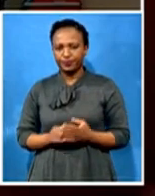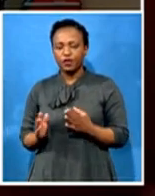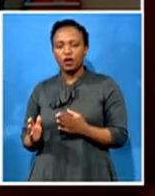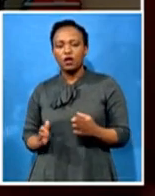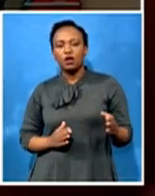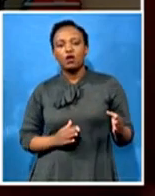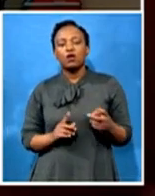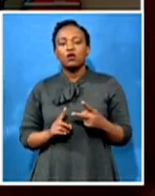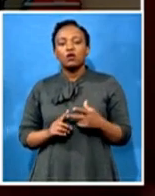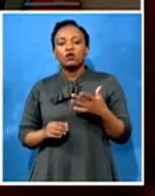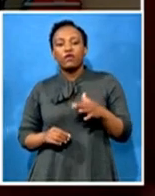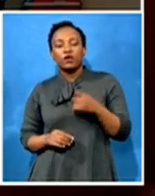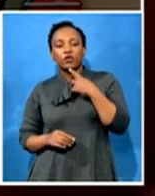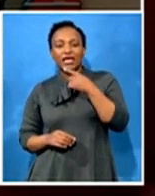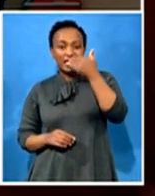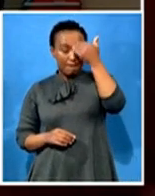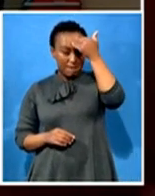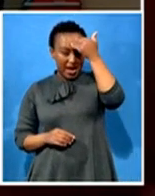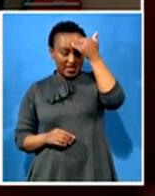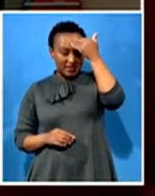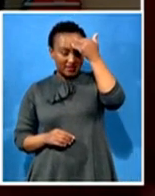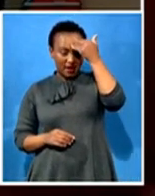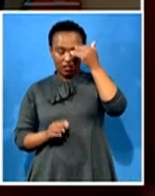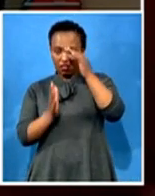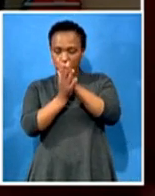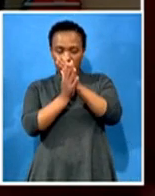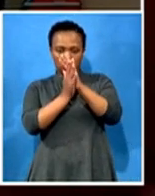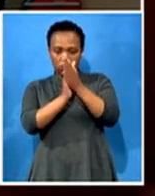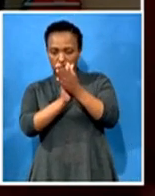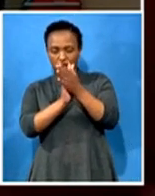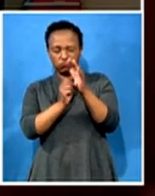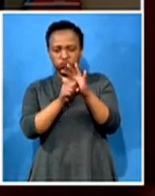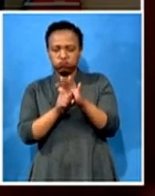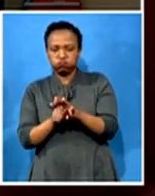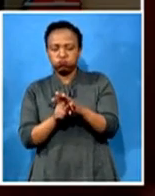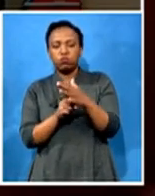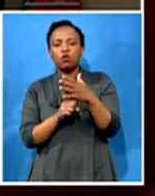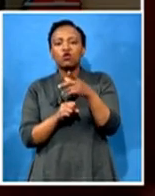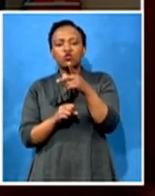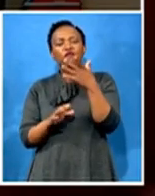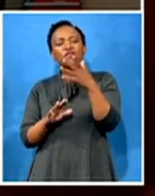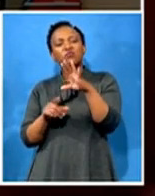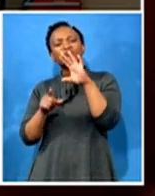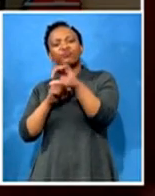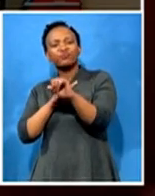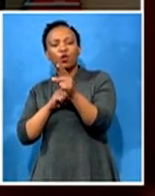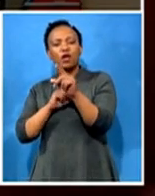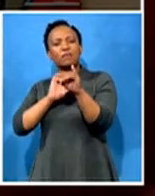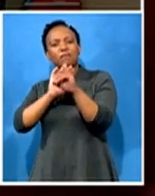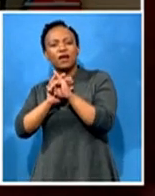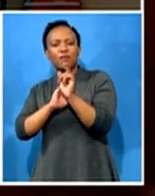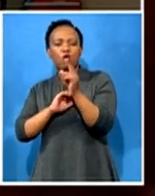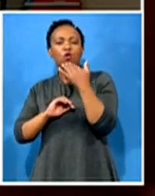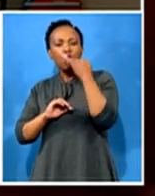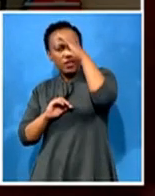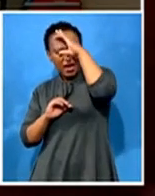pandemic on the front line. What have you picked up in terms of how nurses are coping with this? I mean, is it a sense